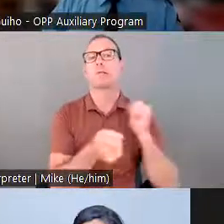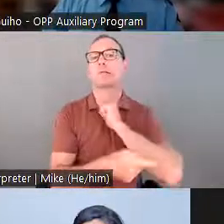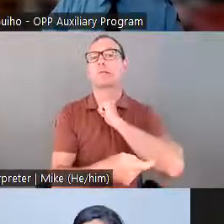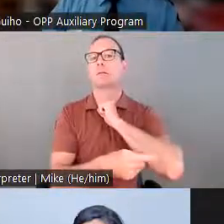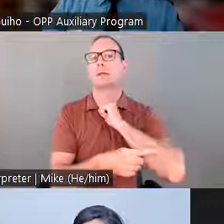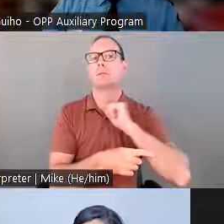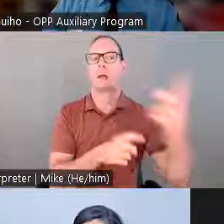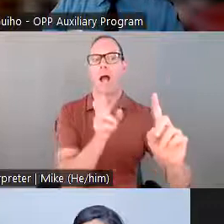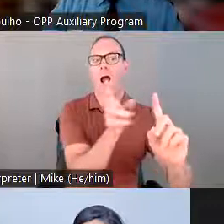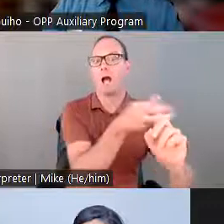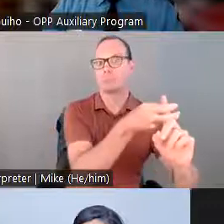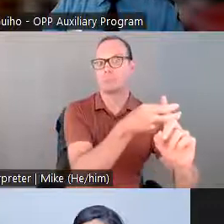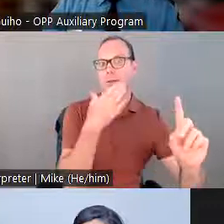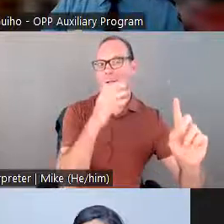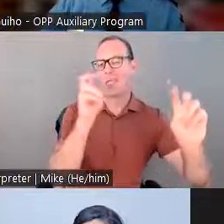itself.